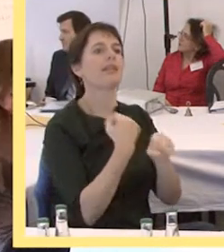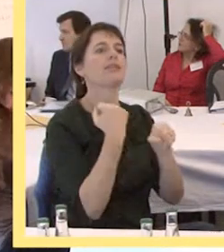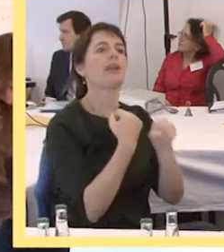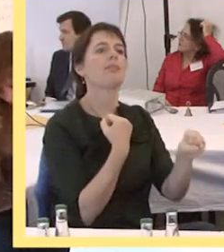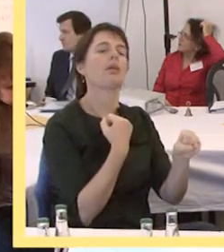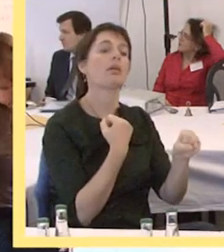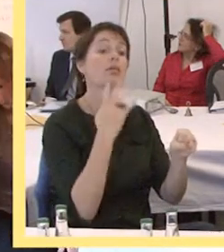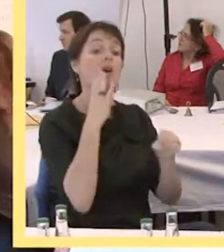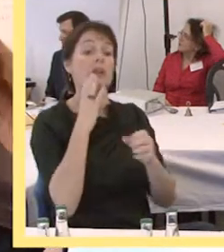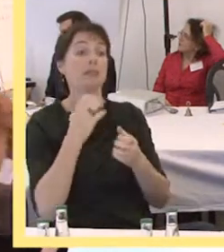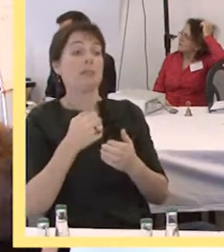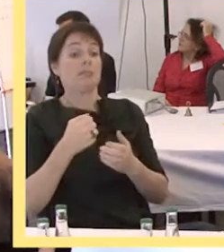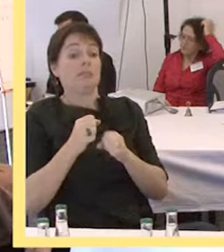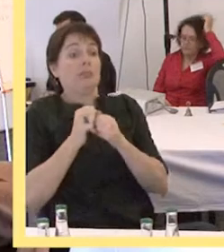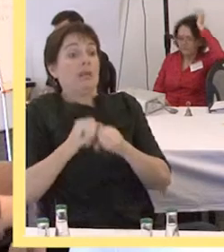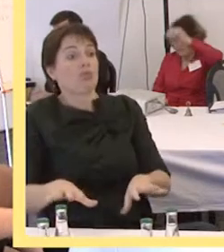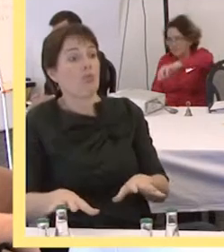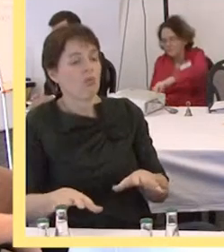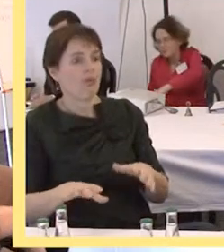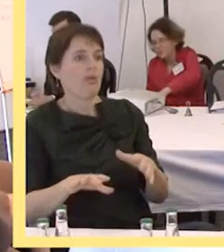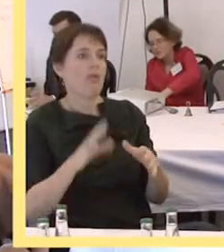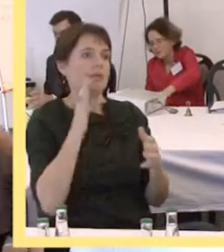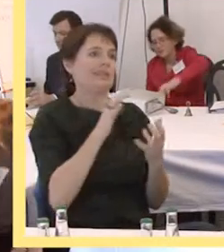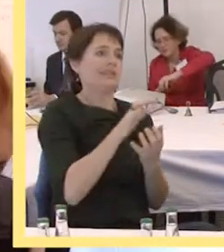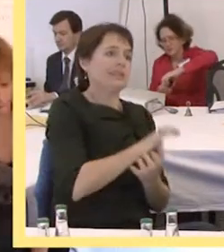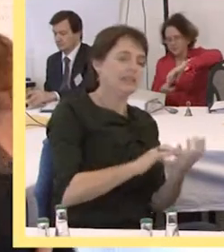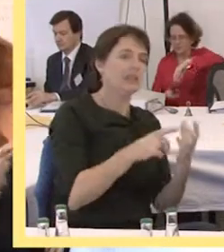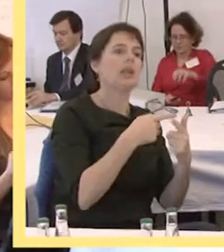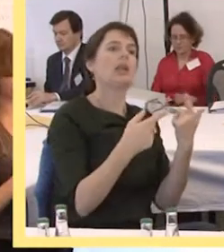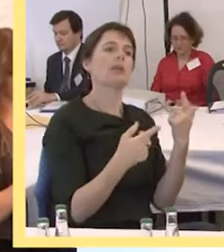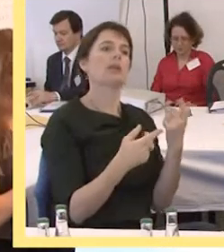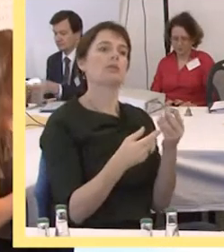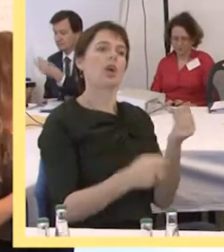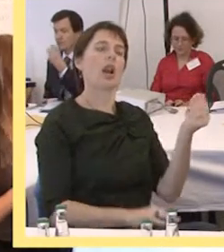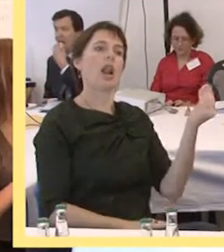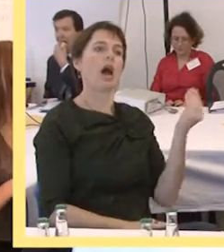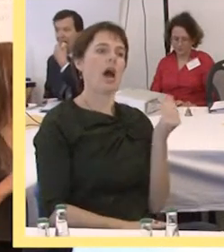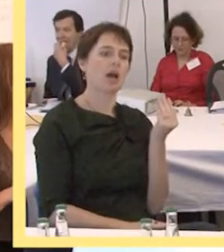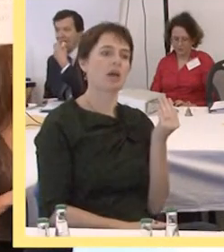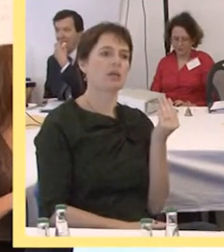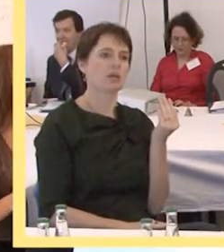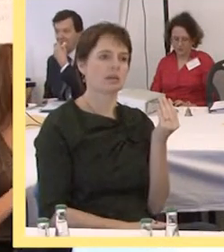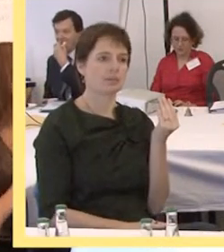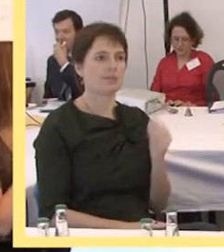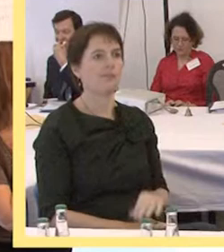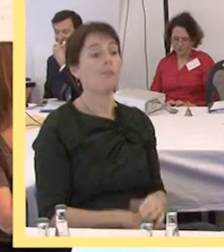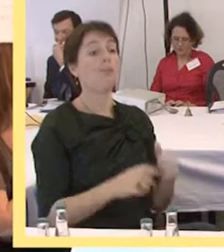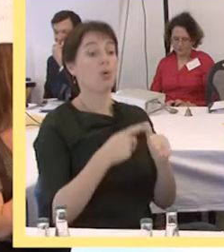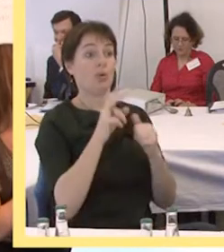or disasters, the preparedness prevention phase, in the response to recovery phase, or also in the recovery to long-term